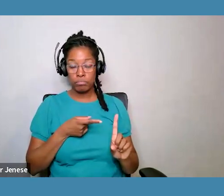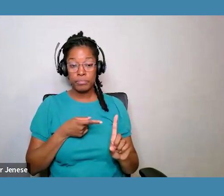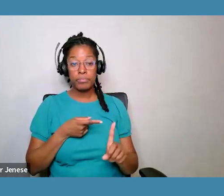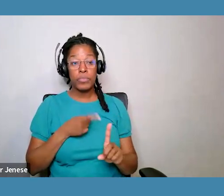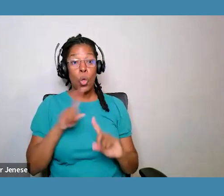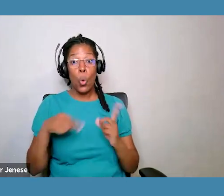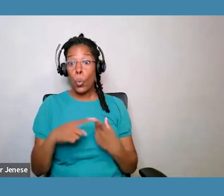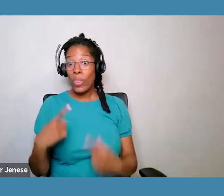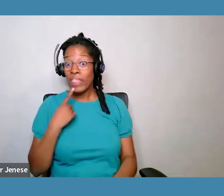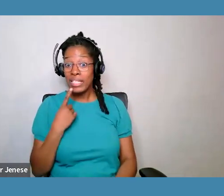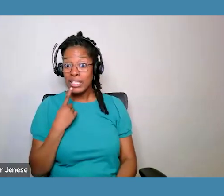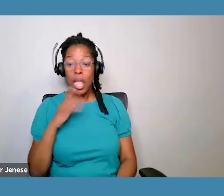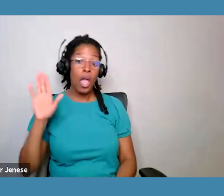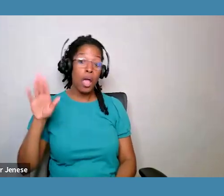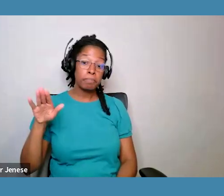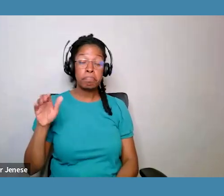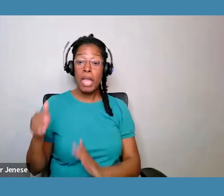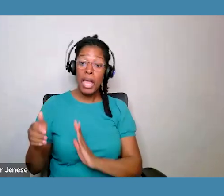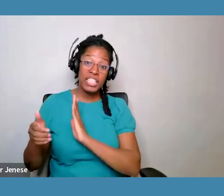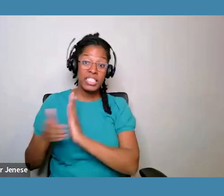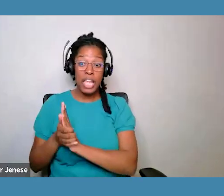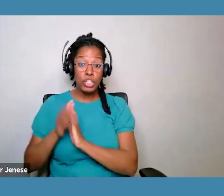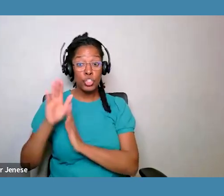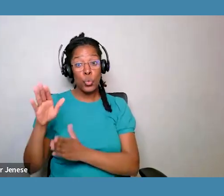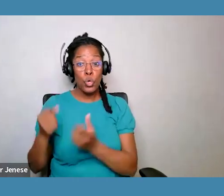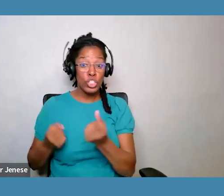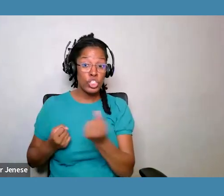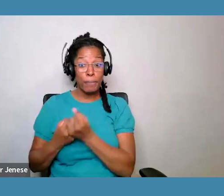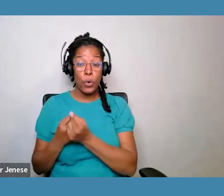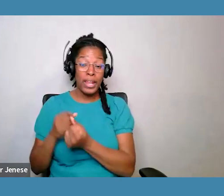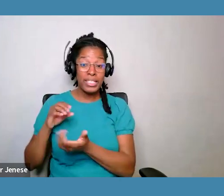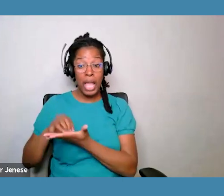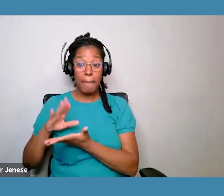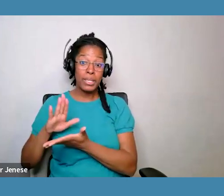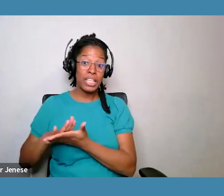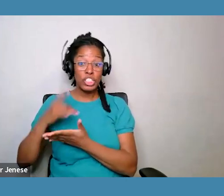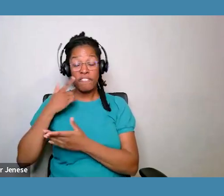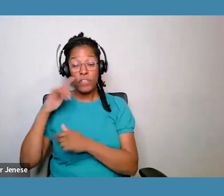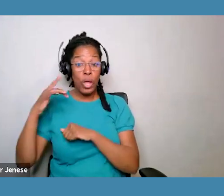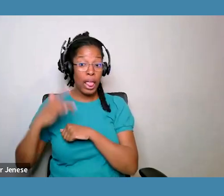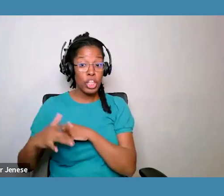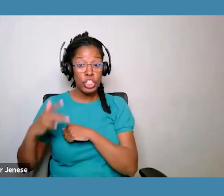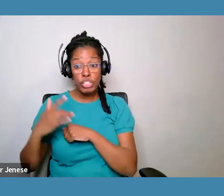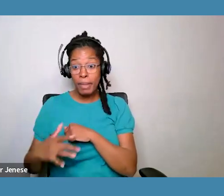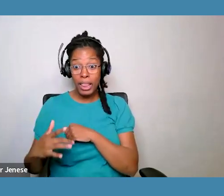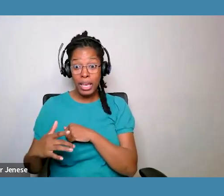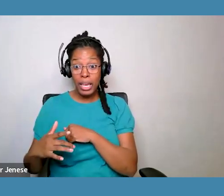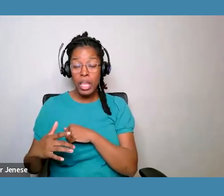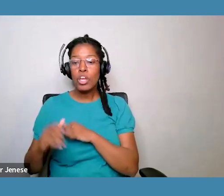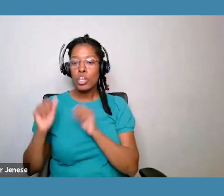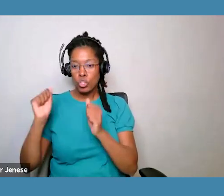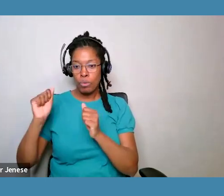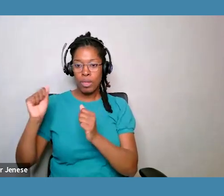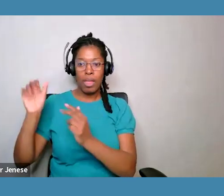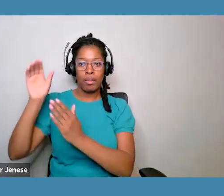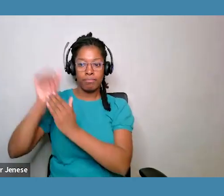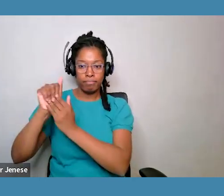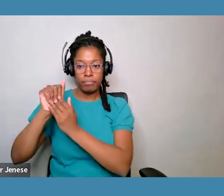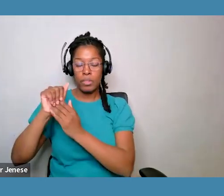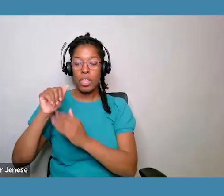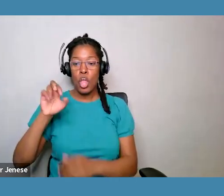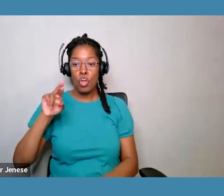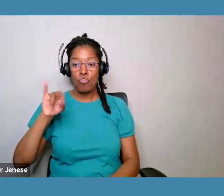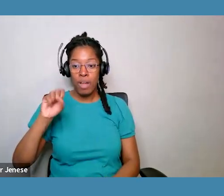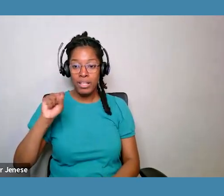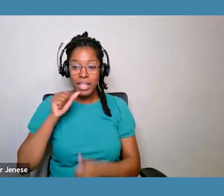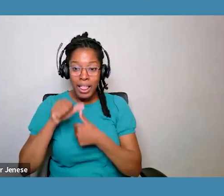they say, okay, so, attach your supporting documentation for your eligibility, you can also attach your crisis letter and